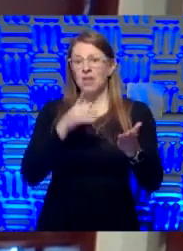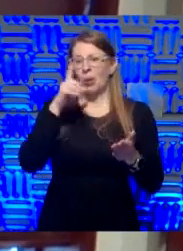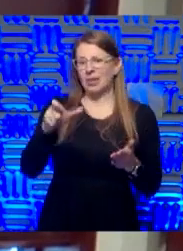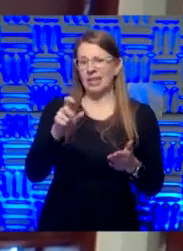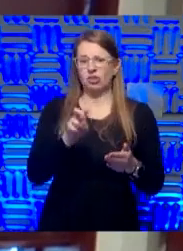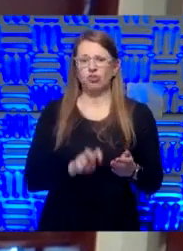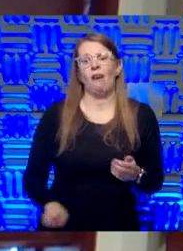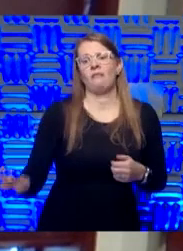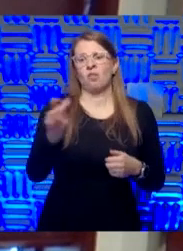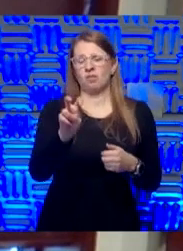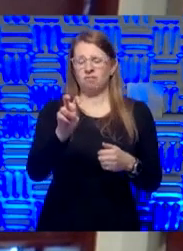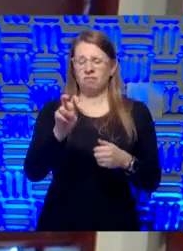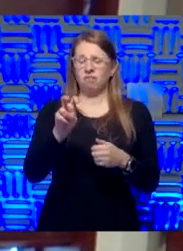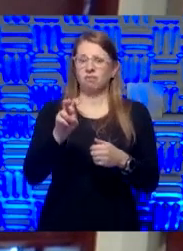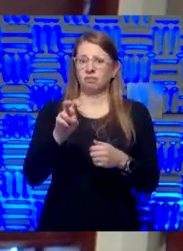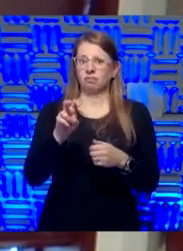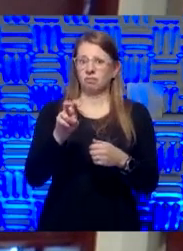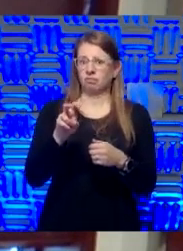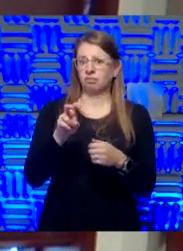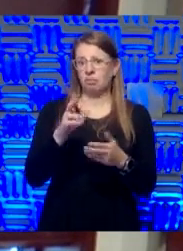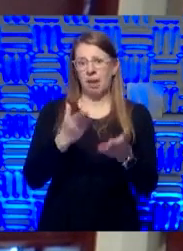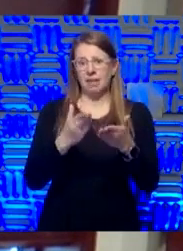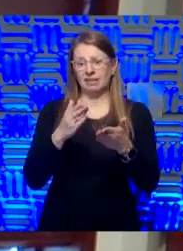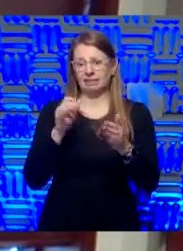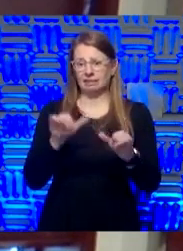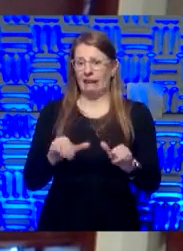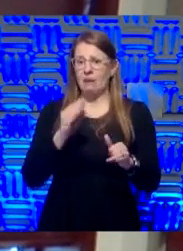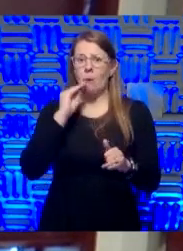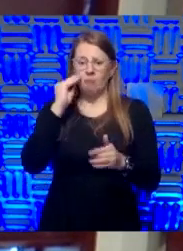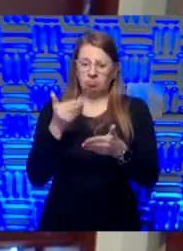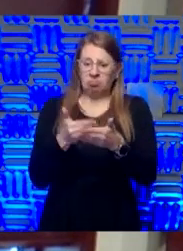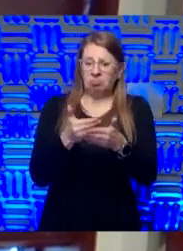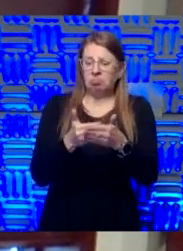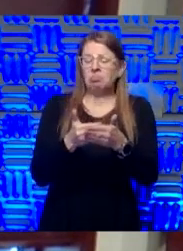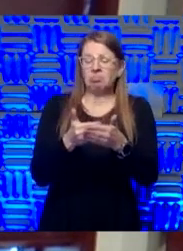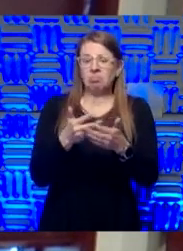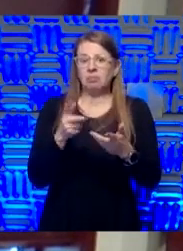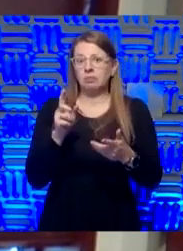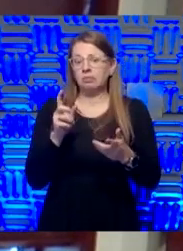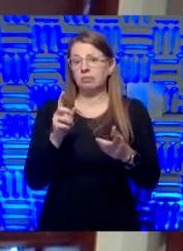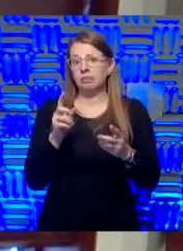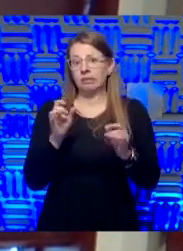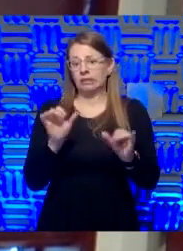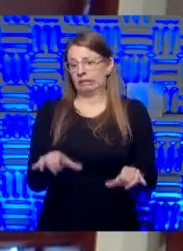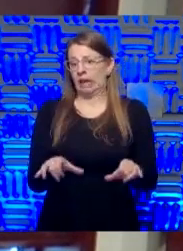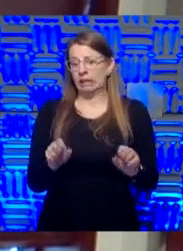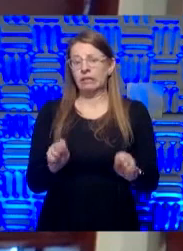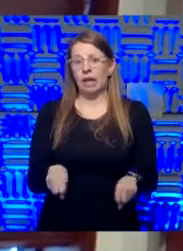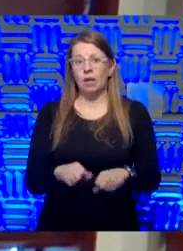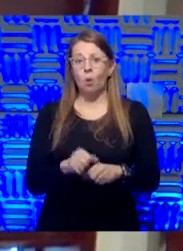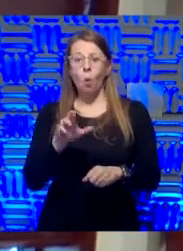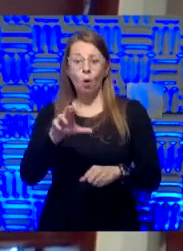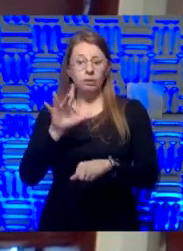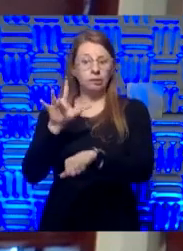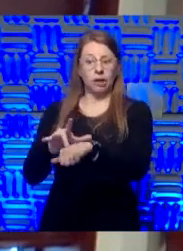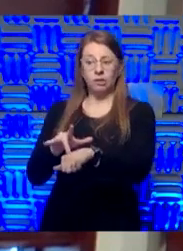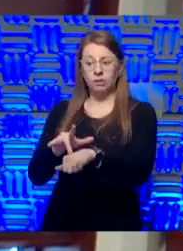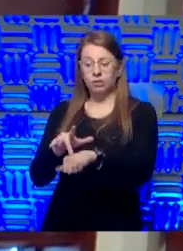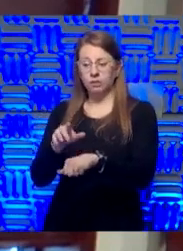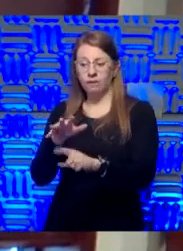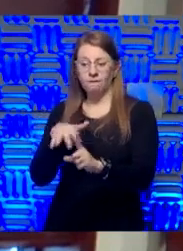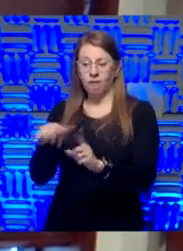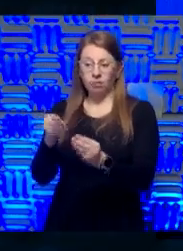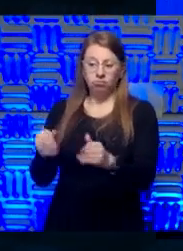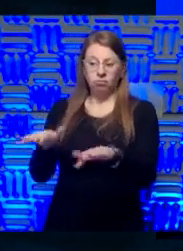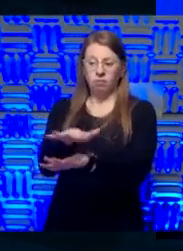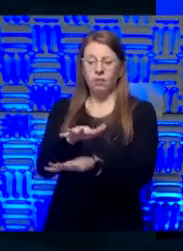the country this summer, and stay closer to home and go to places where that they have good practices in place.